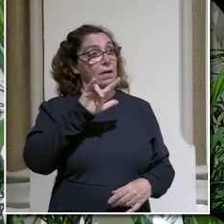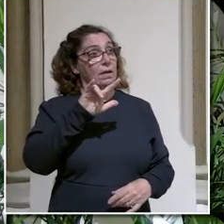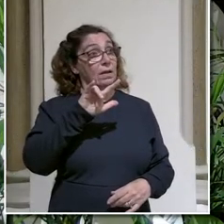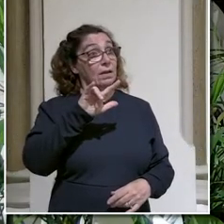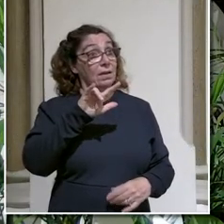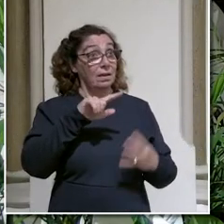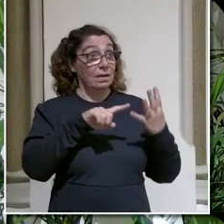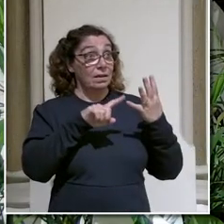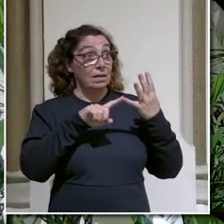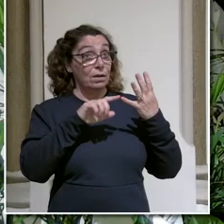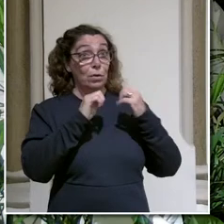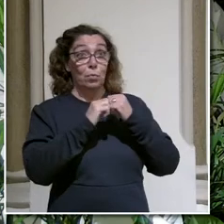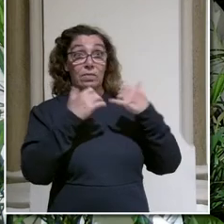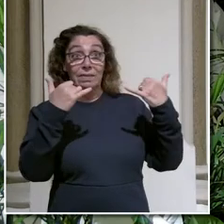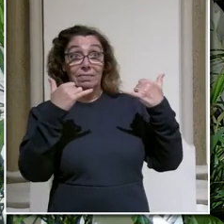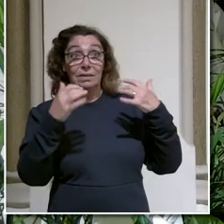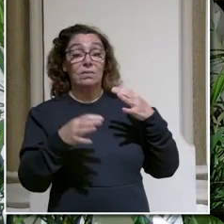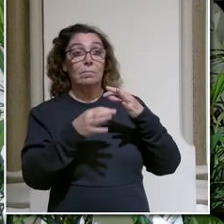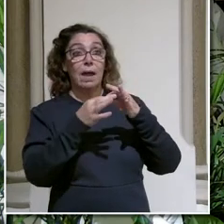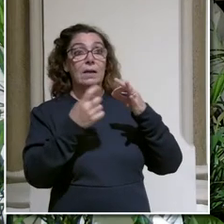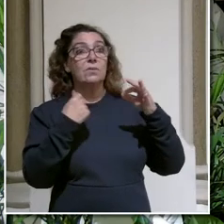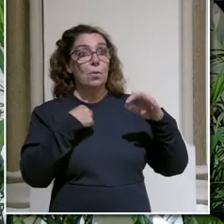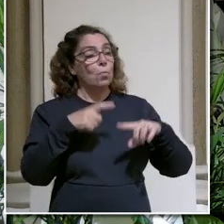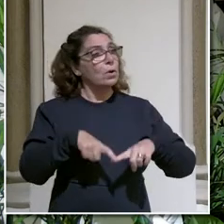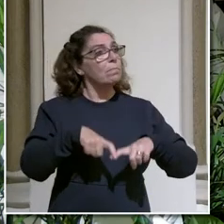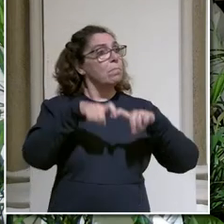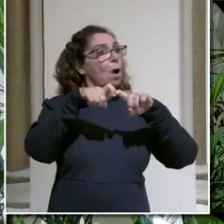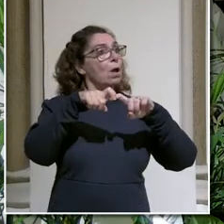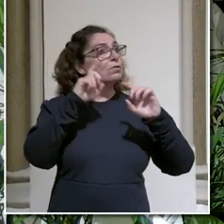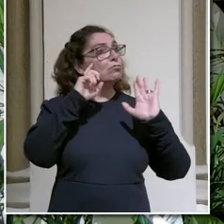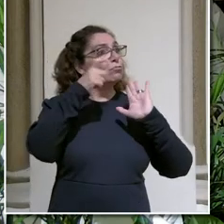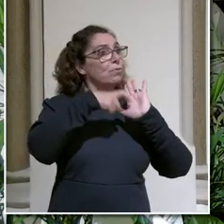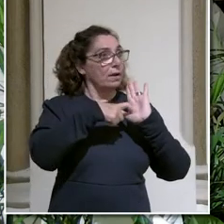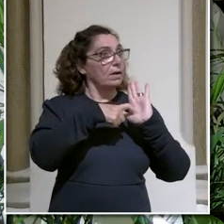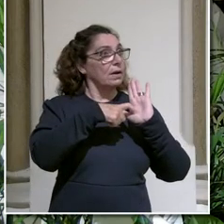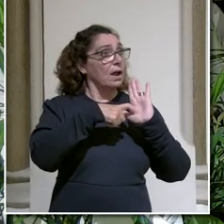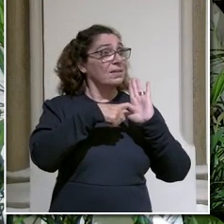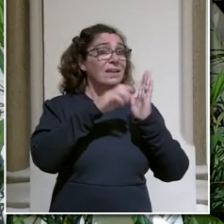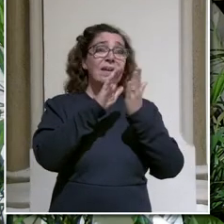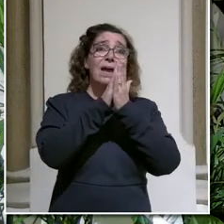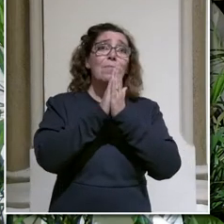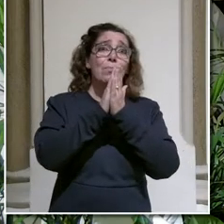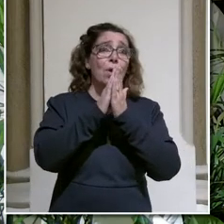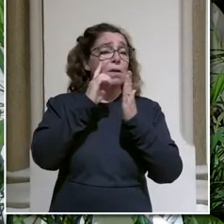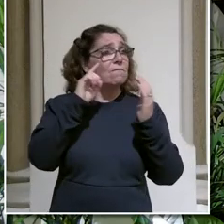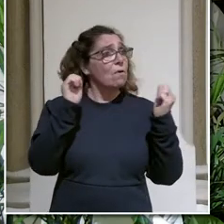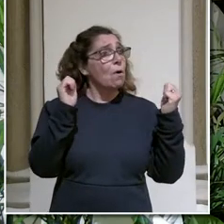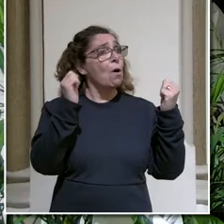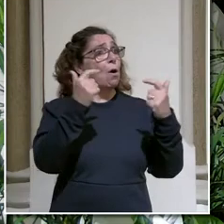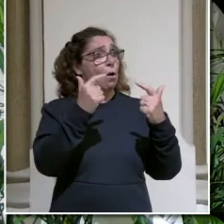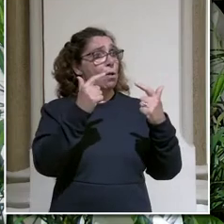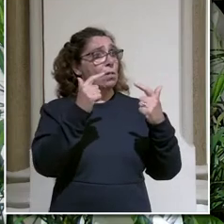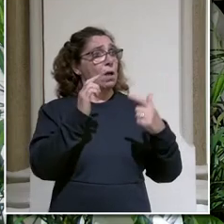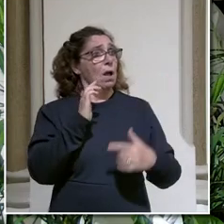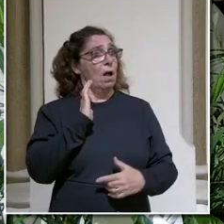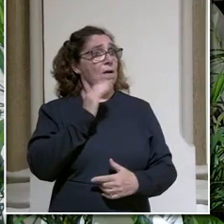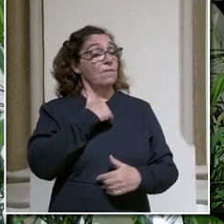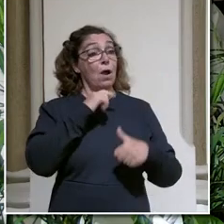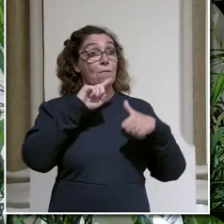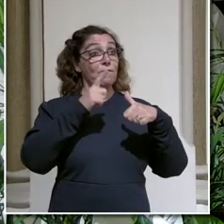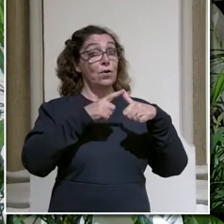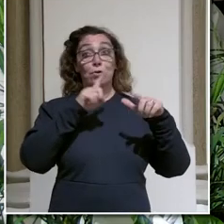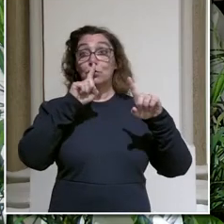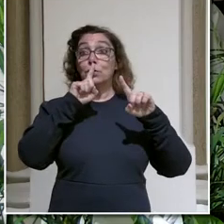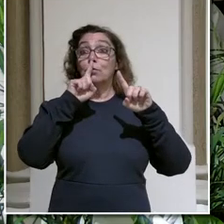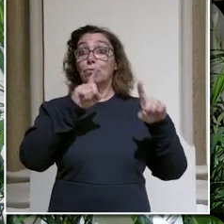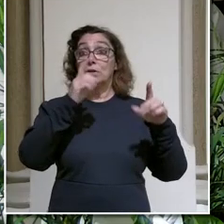with this Mass, we pause to recognize and pray for all of our first